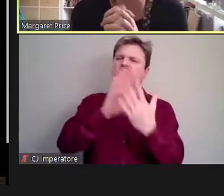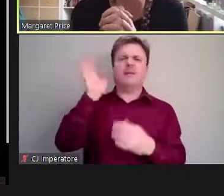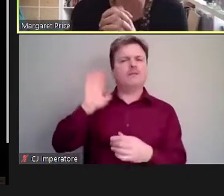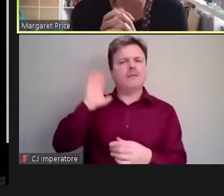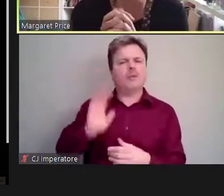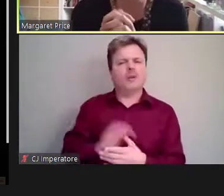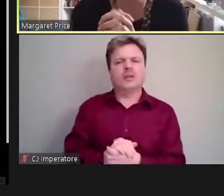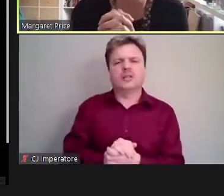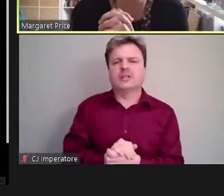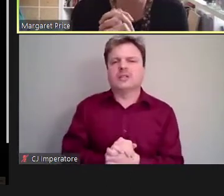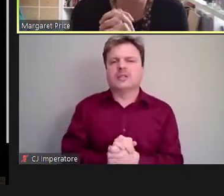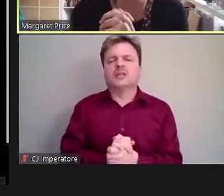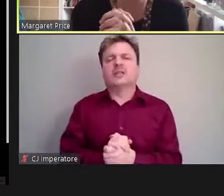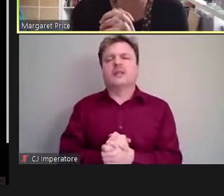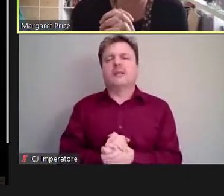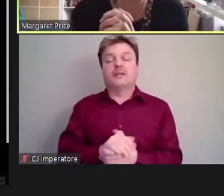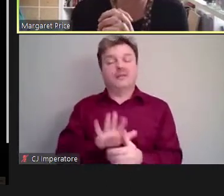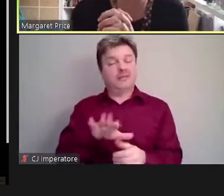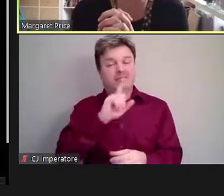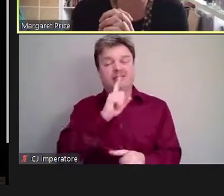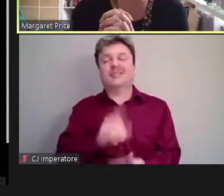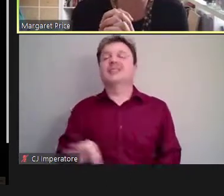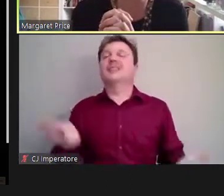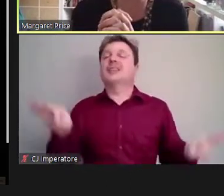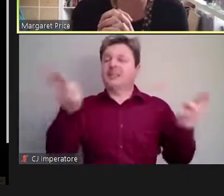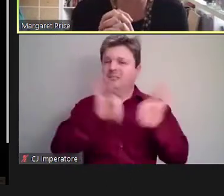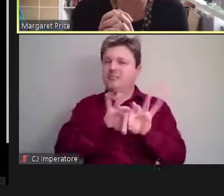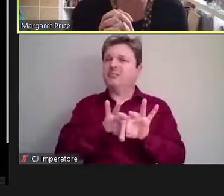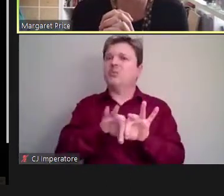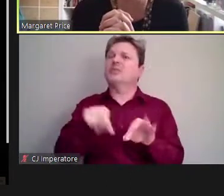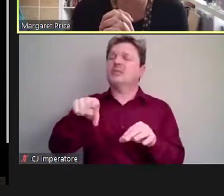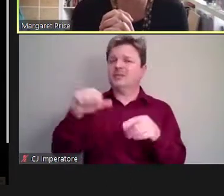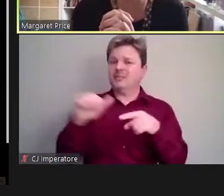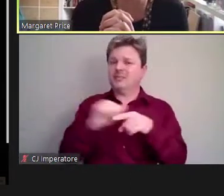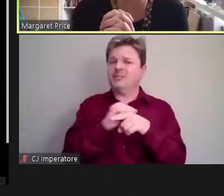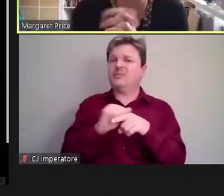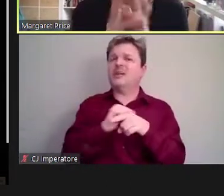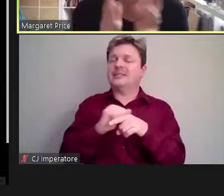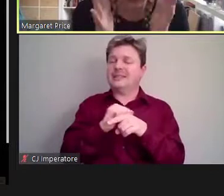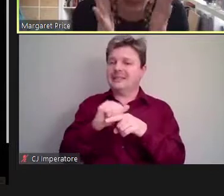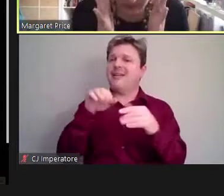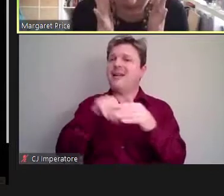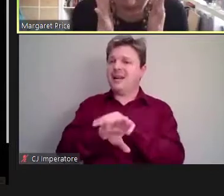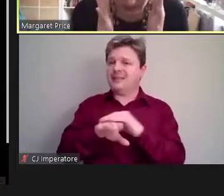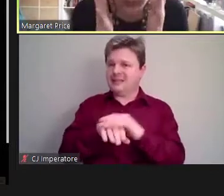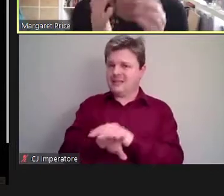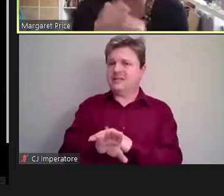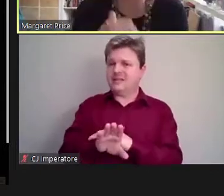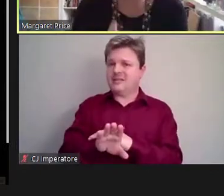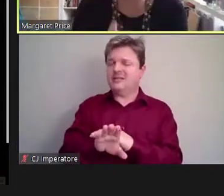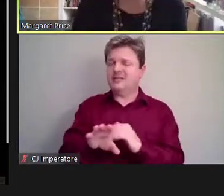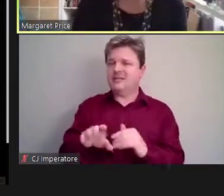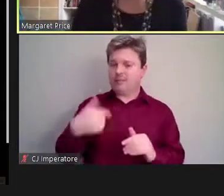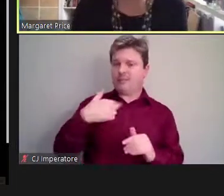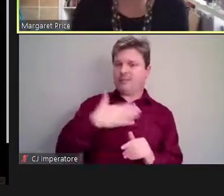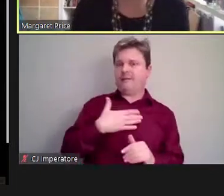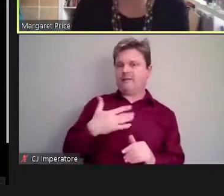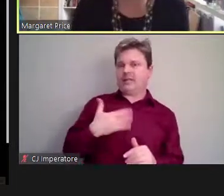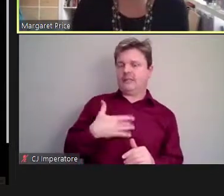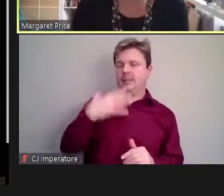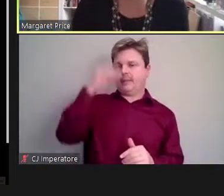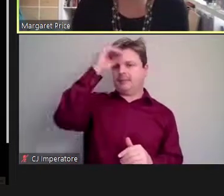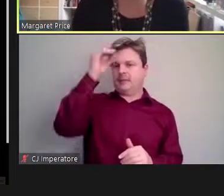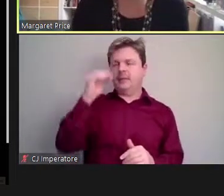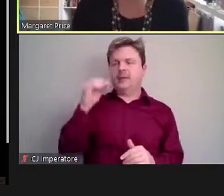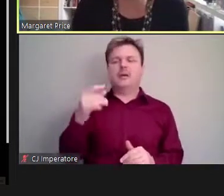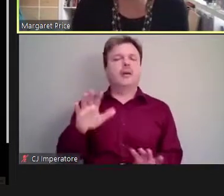this is a really, really important part of practicing access to me, is not spending all our time